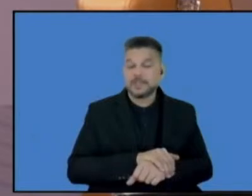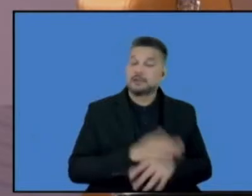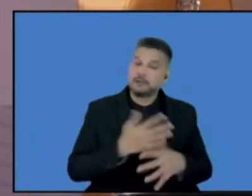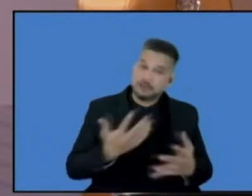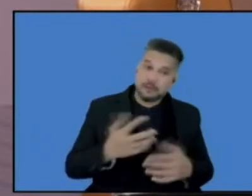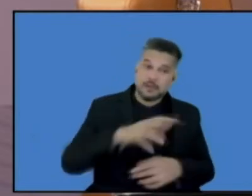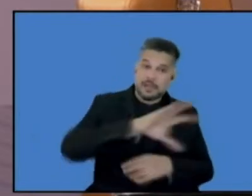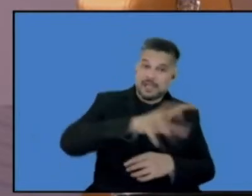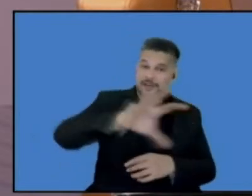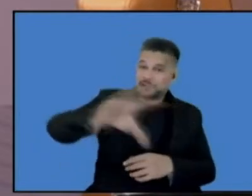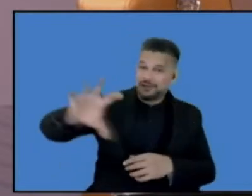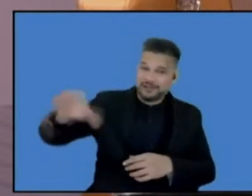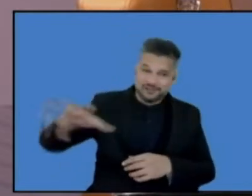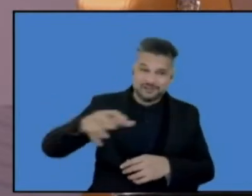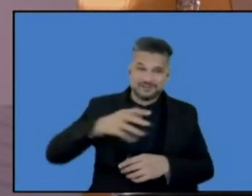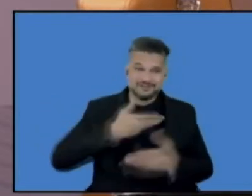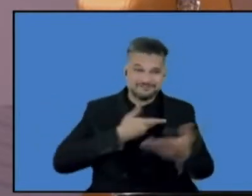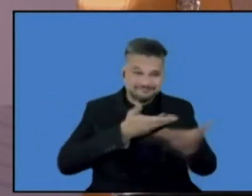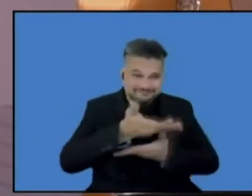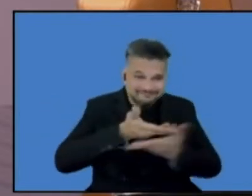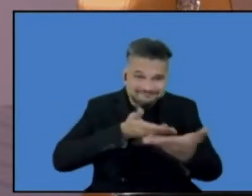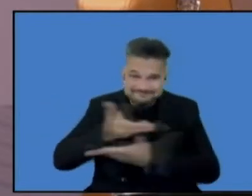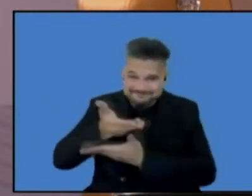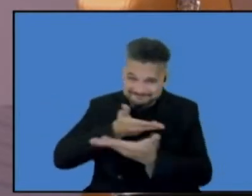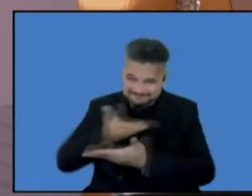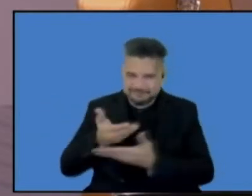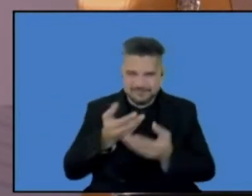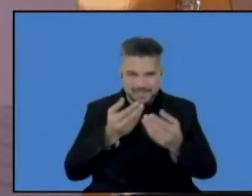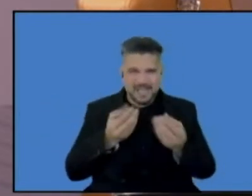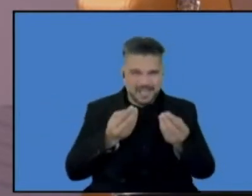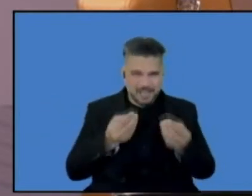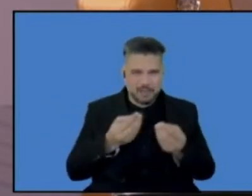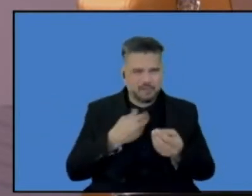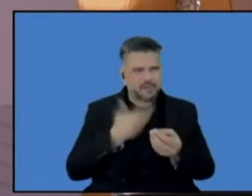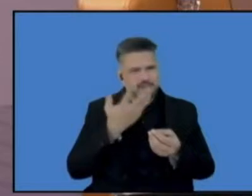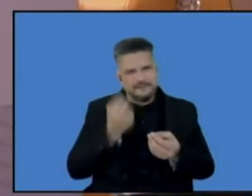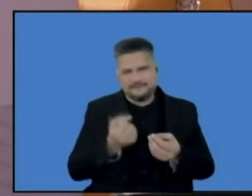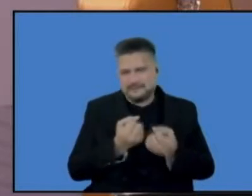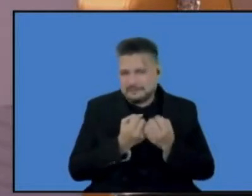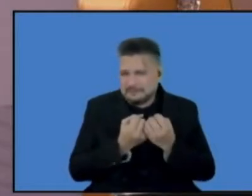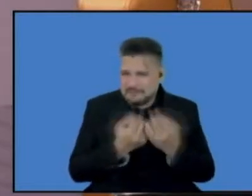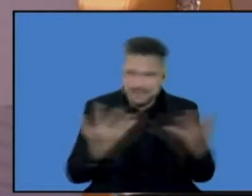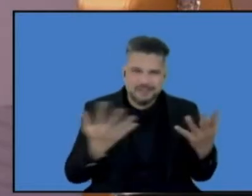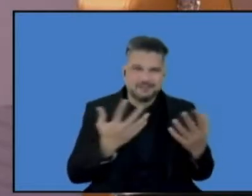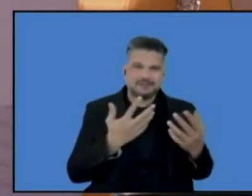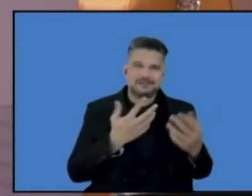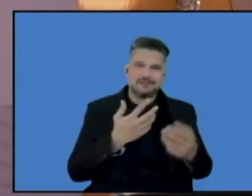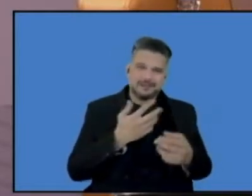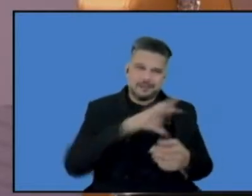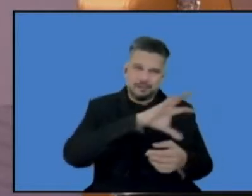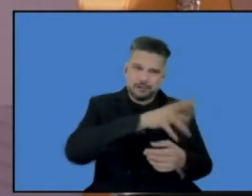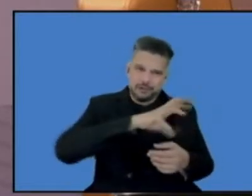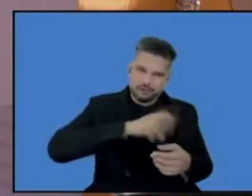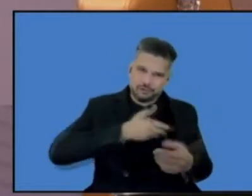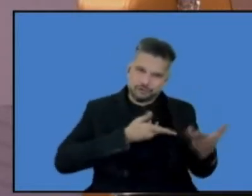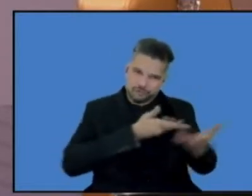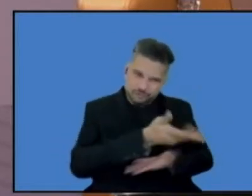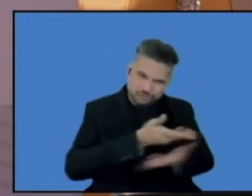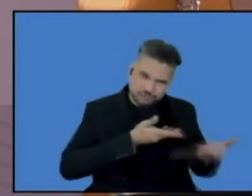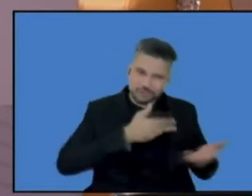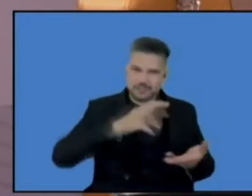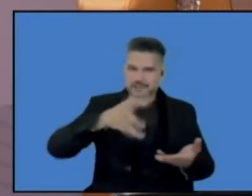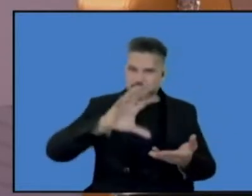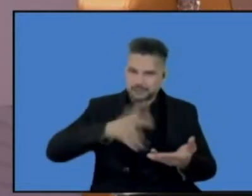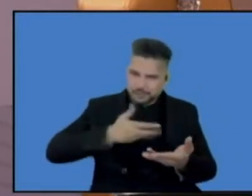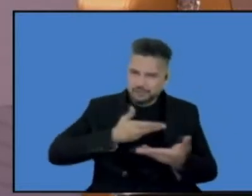multilateral, as you can see, we have many bilateral diplomacy being conducted. At this point, we have around